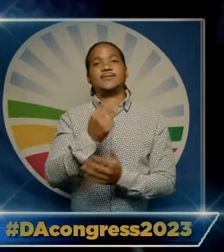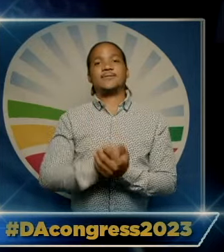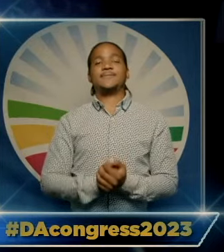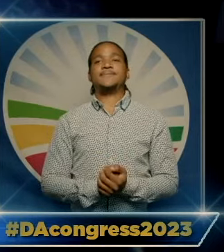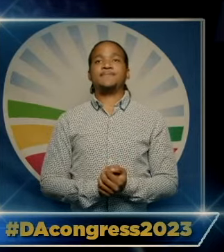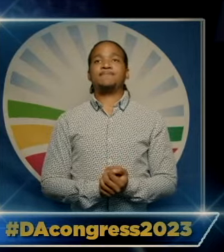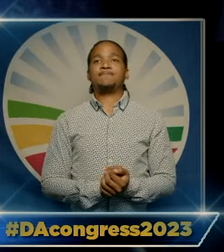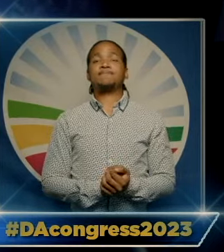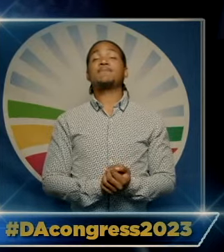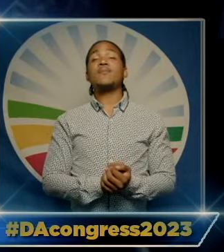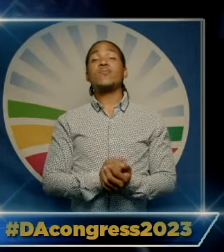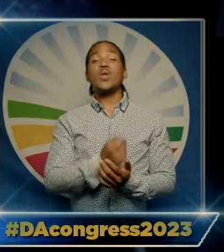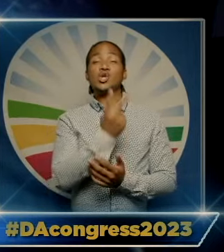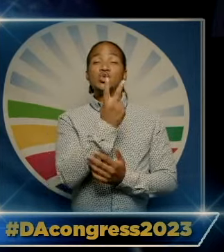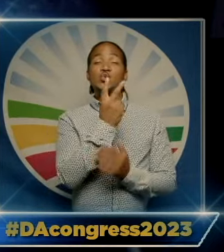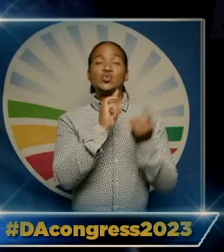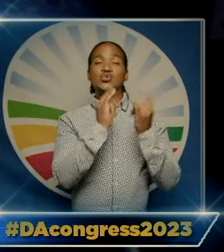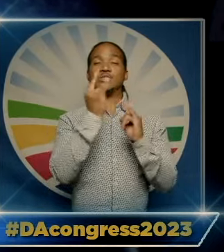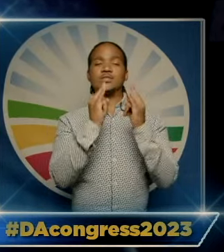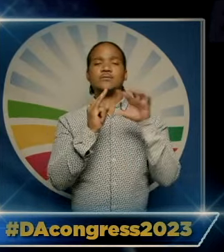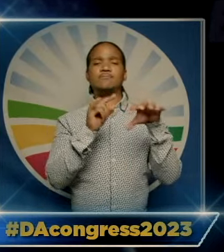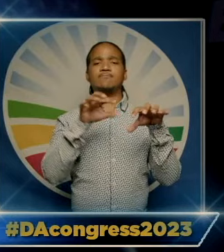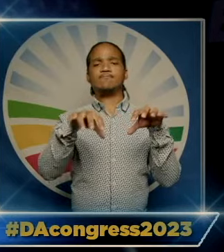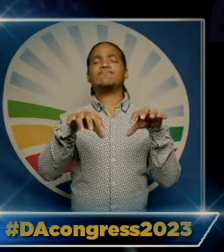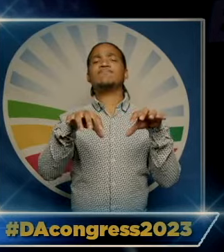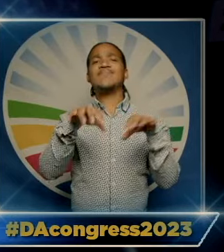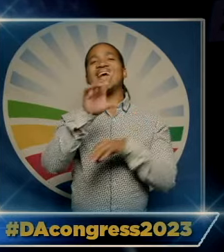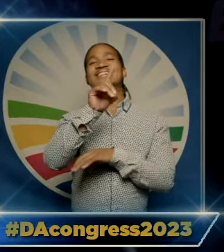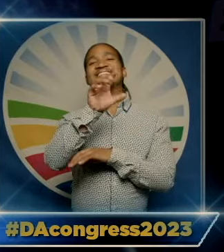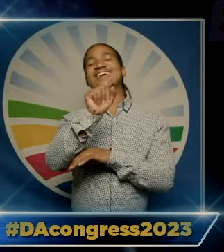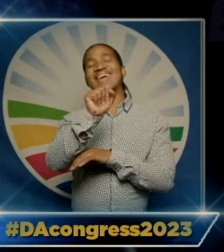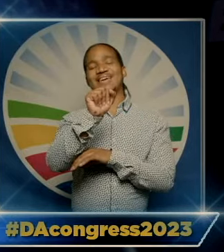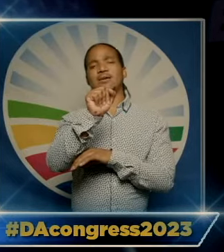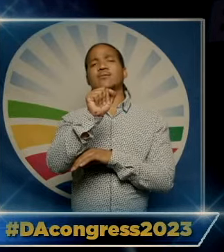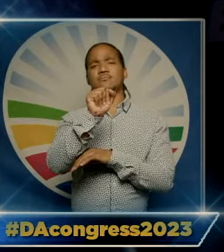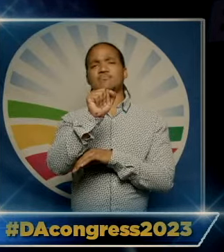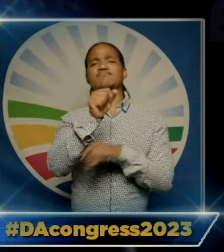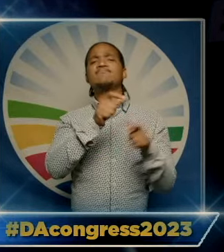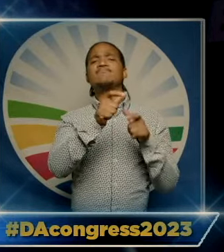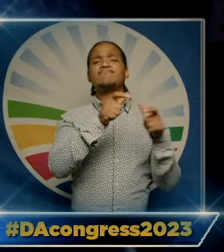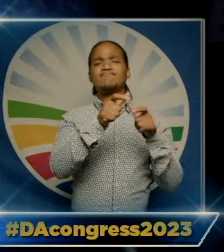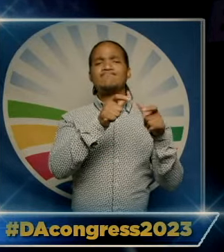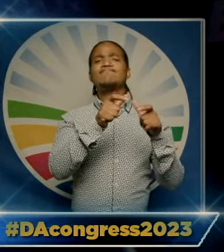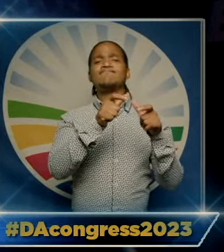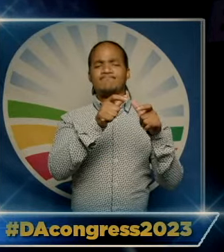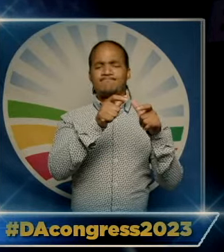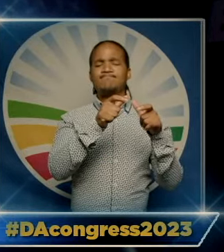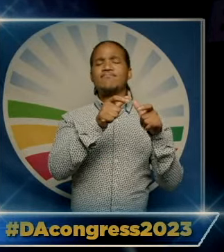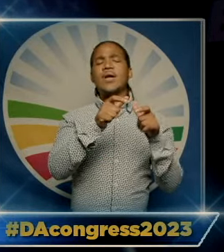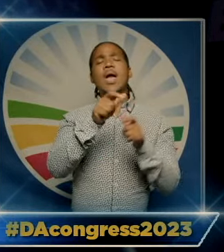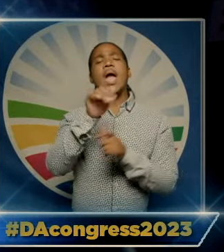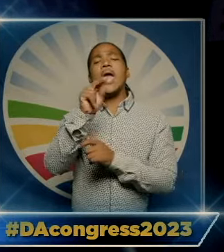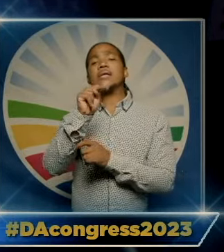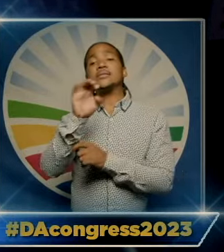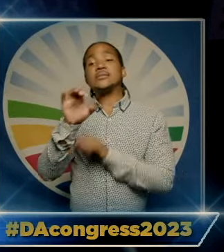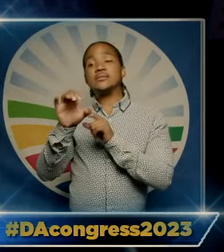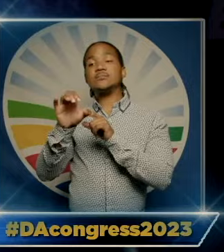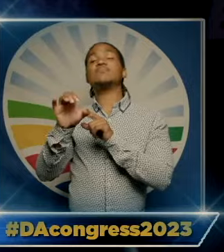of two cities. A story of a DA-governed Midvaal and an ANC-led Emfuleni